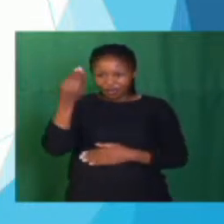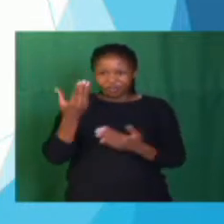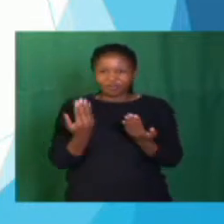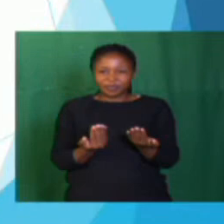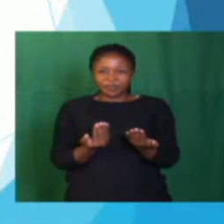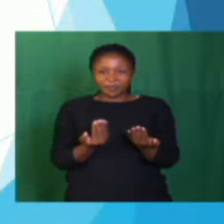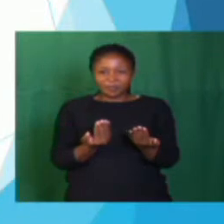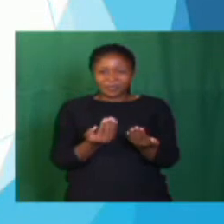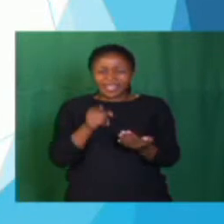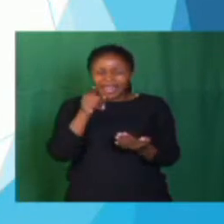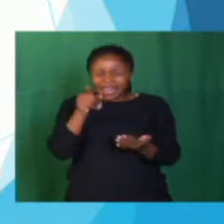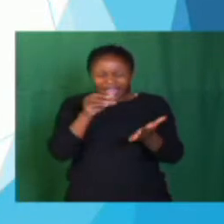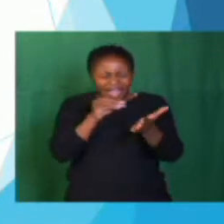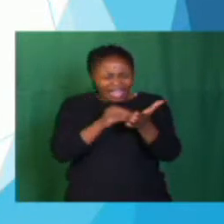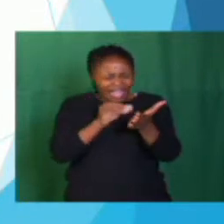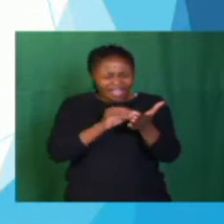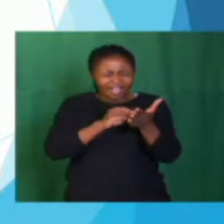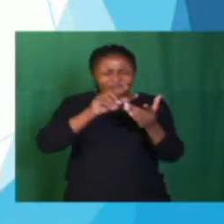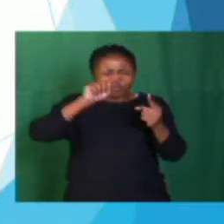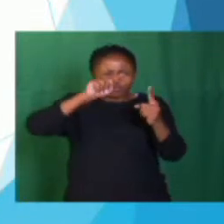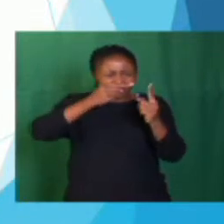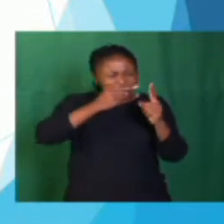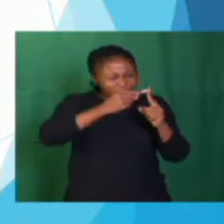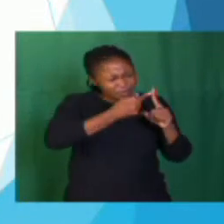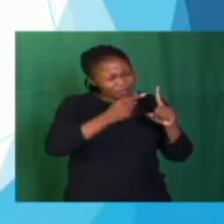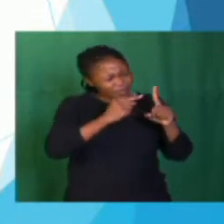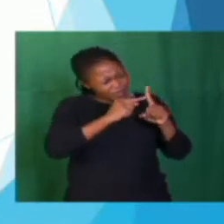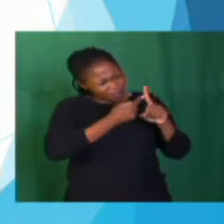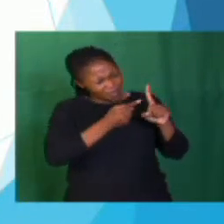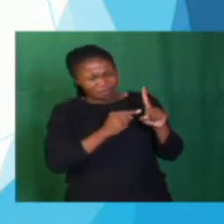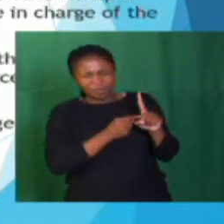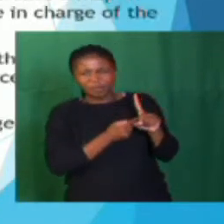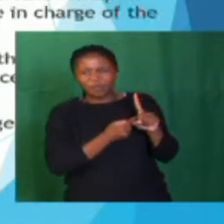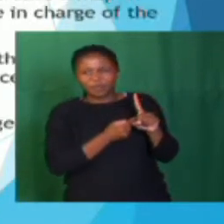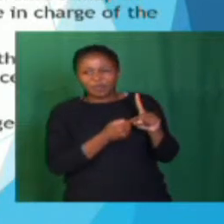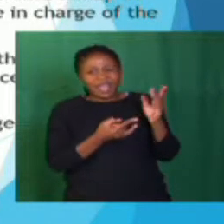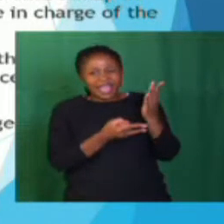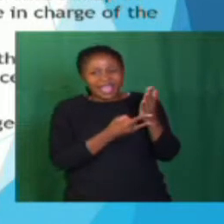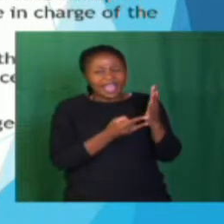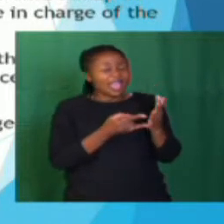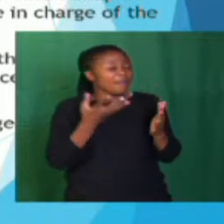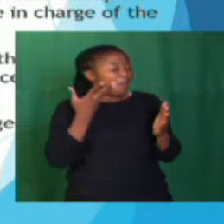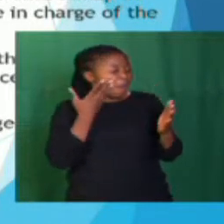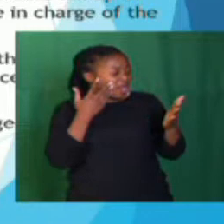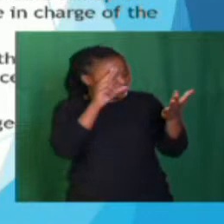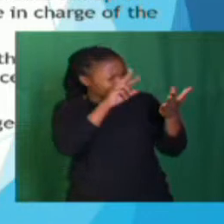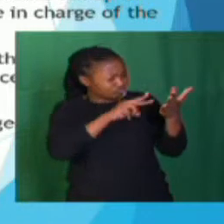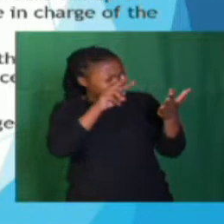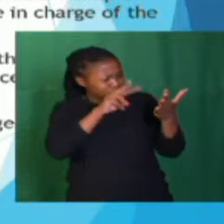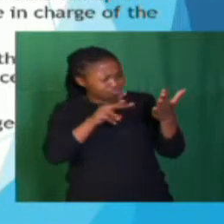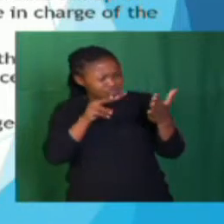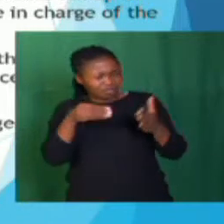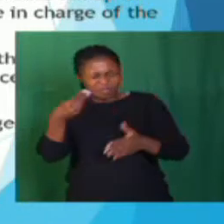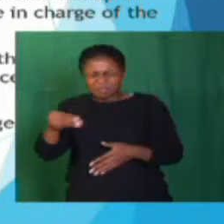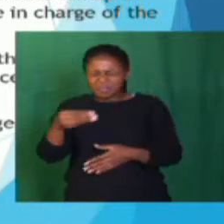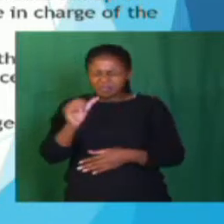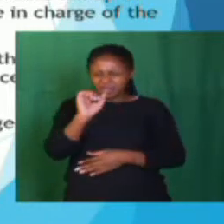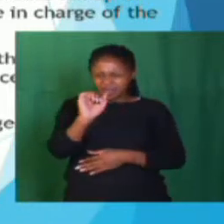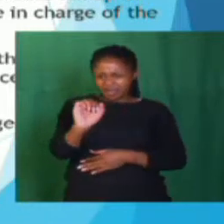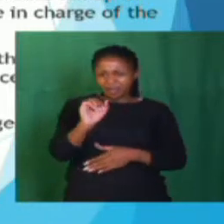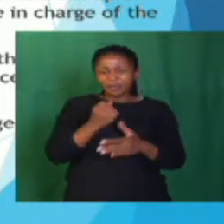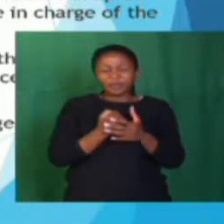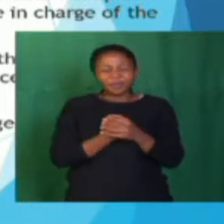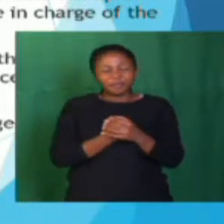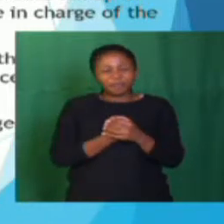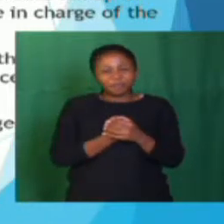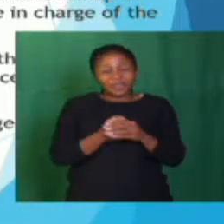card, which will help boost your conversation. And it is very important to consider this, that when you are going to be